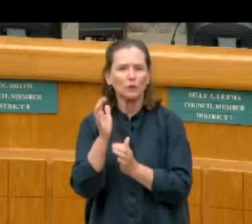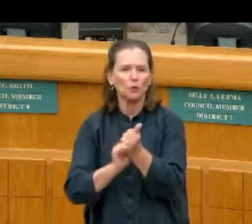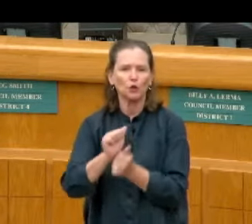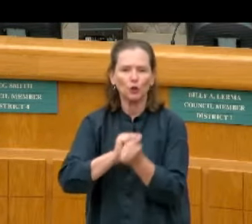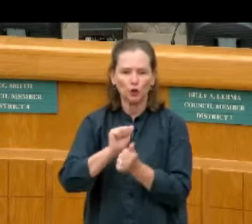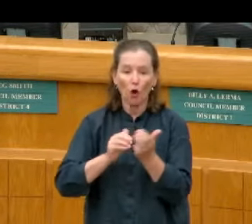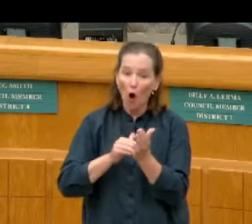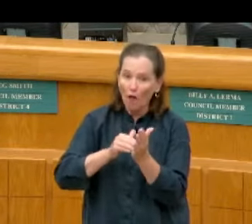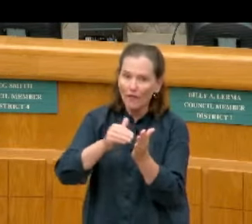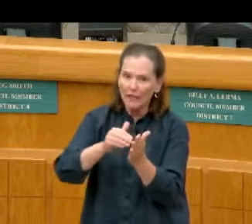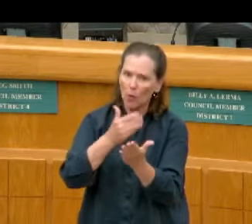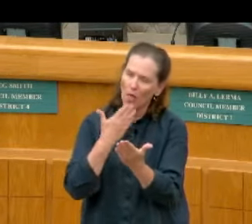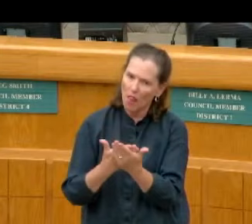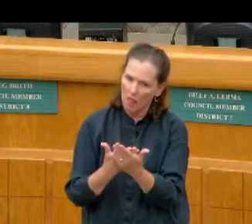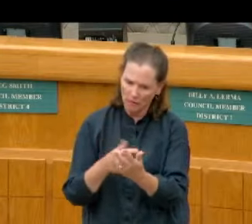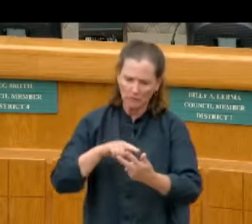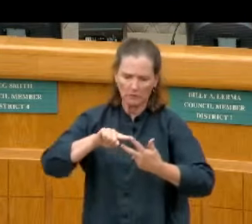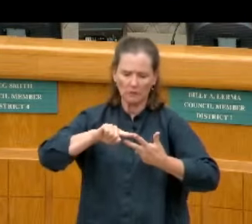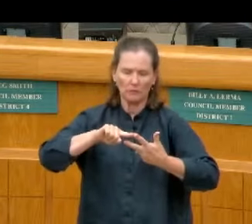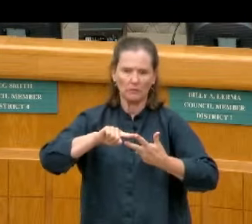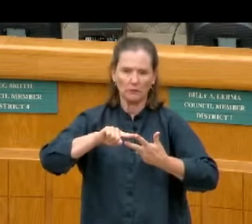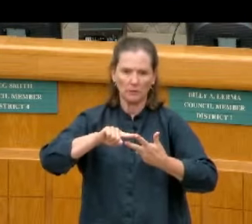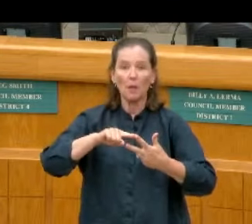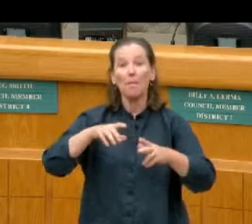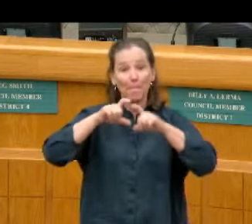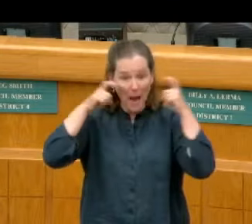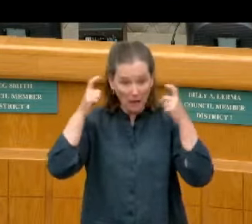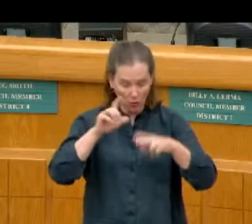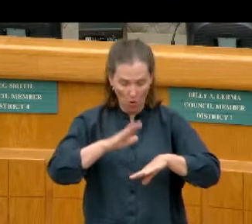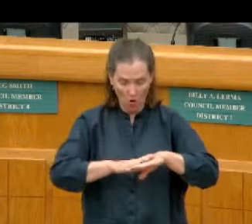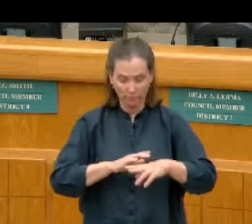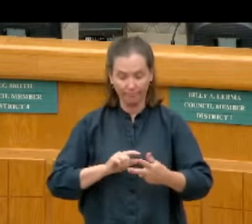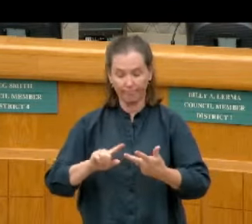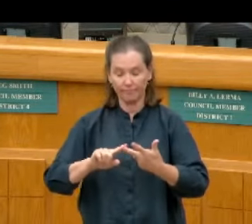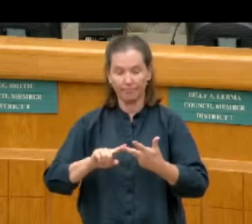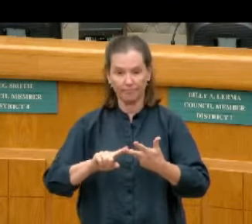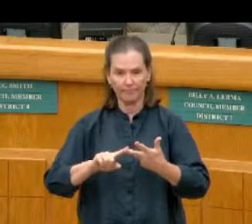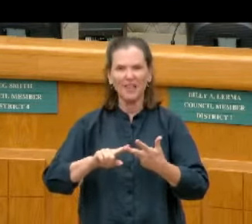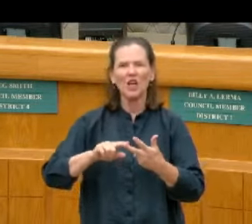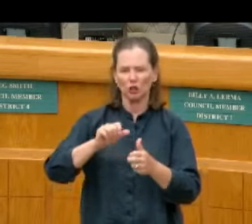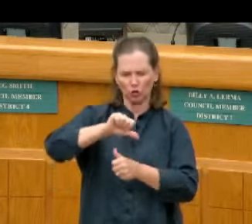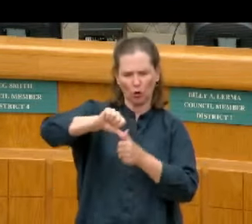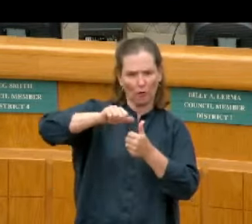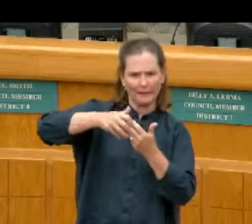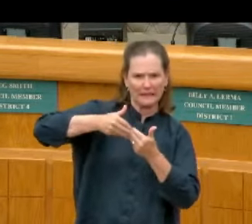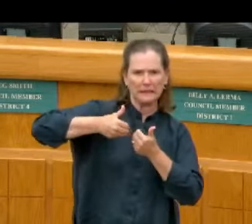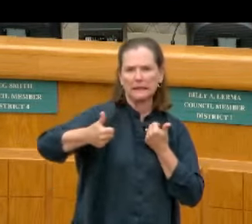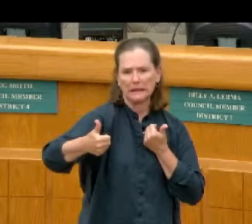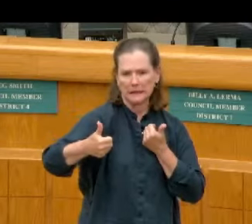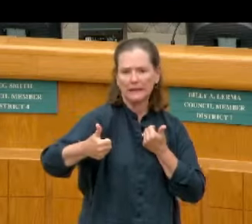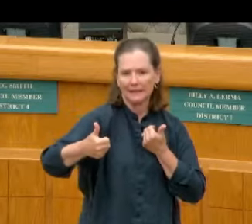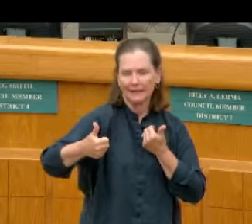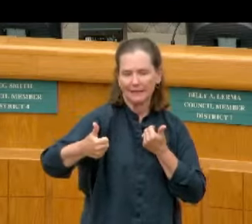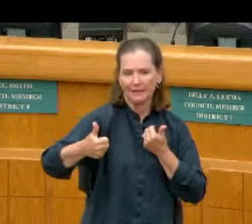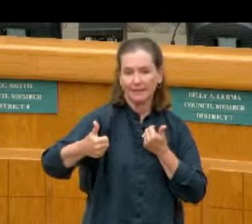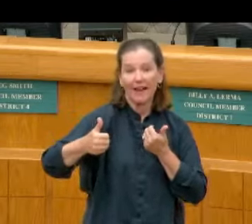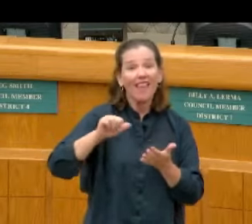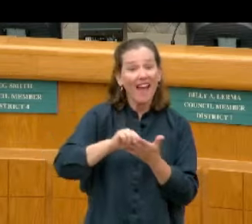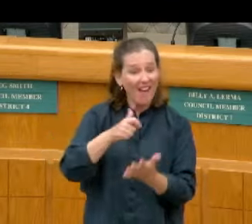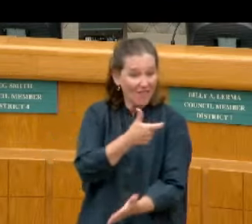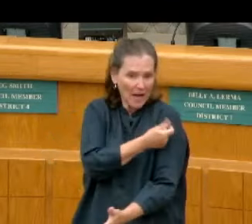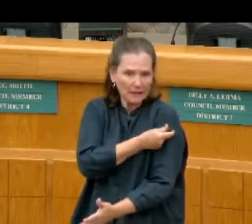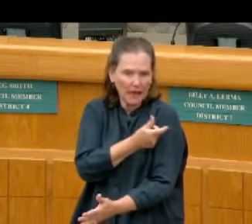And 3, practice social distancing. Having the extra protection of getting the vaccine will only help you